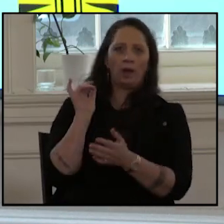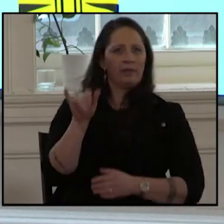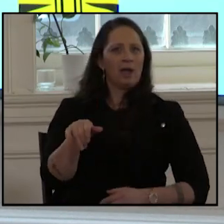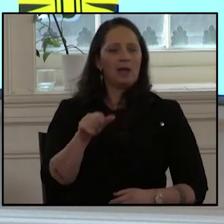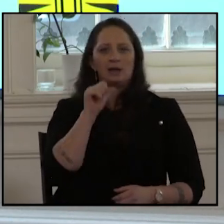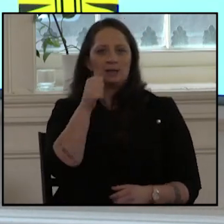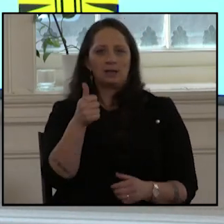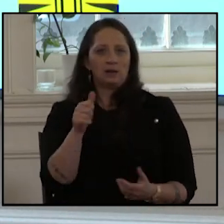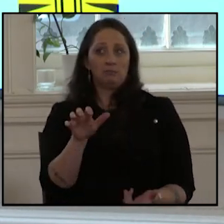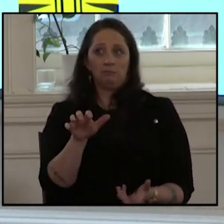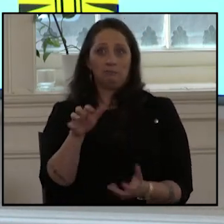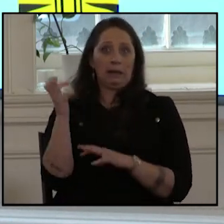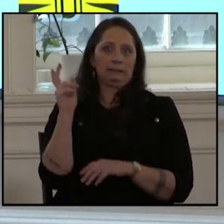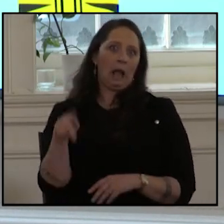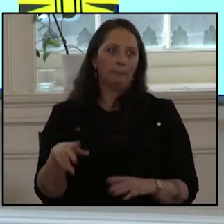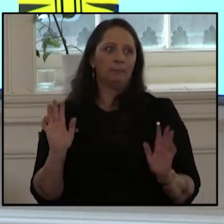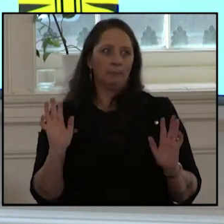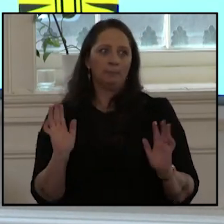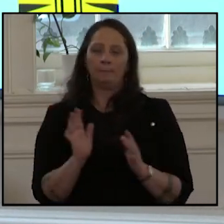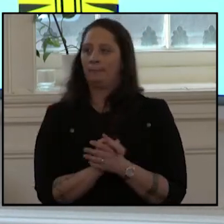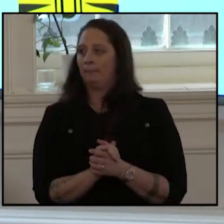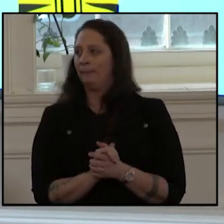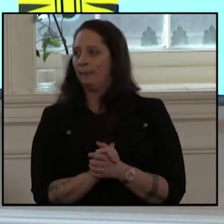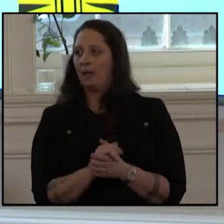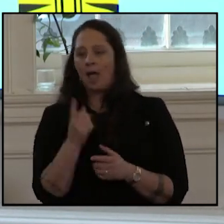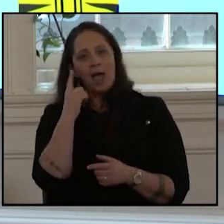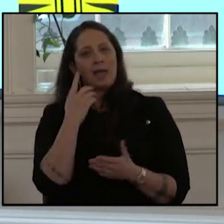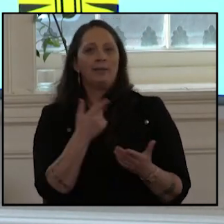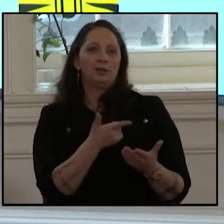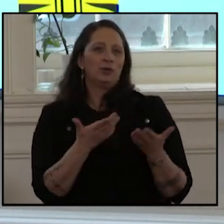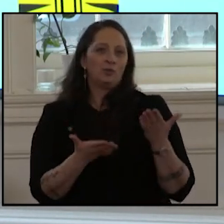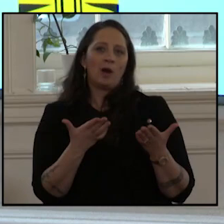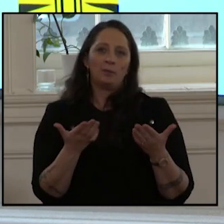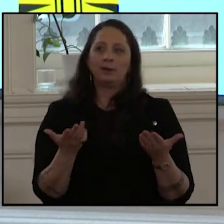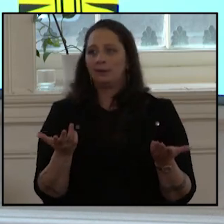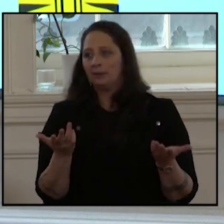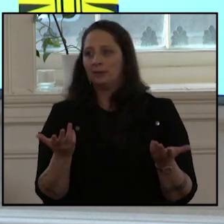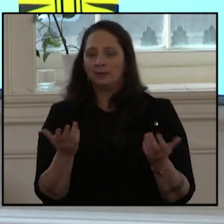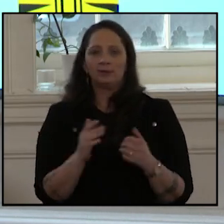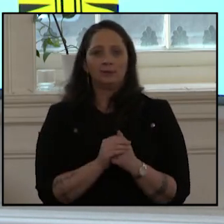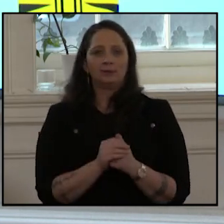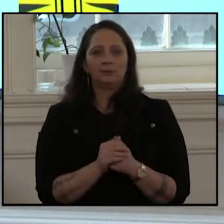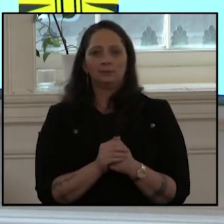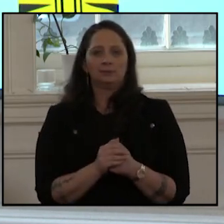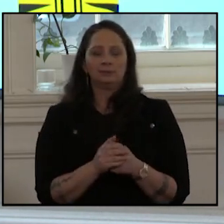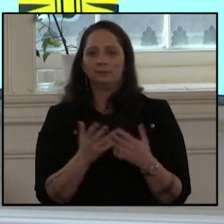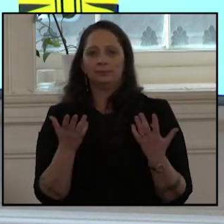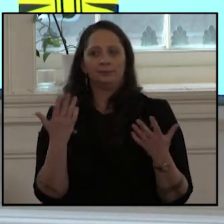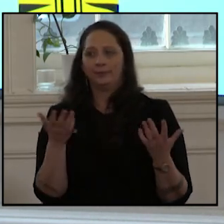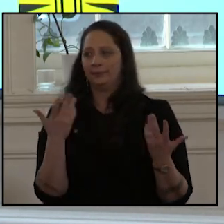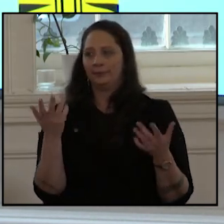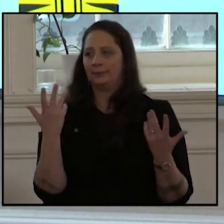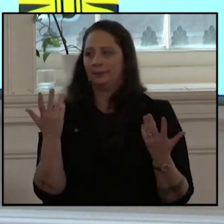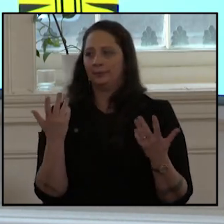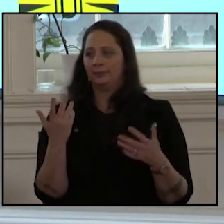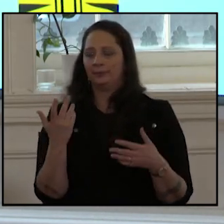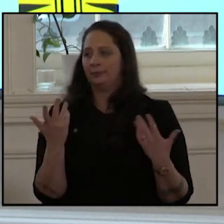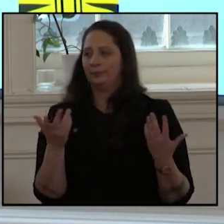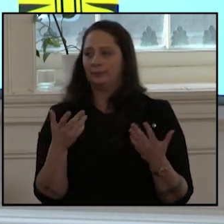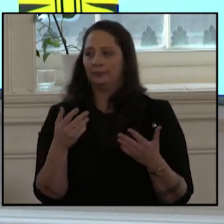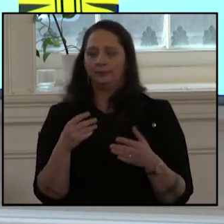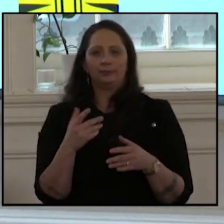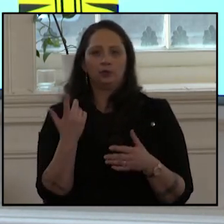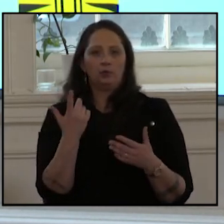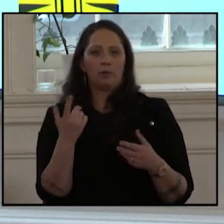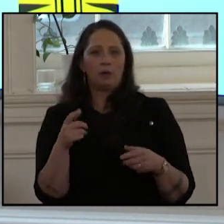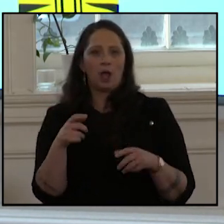and didn't mess it up. and I think she probably would have been, you know, drawn and